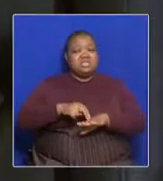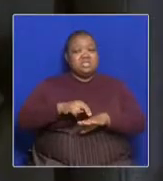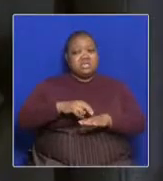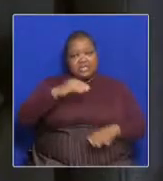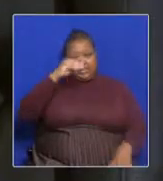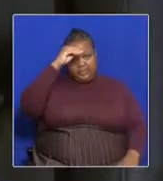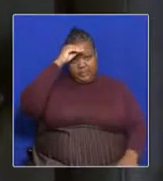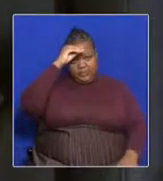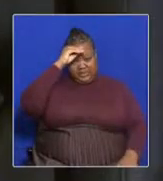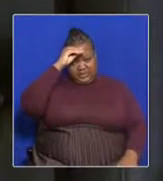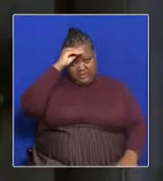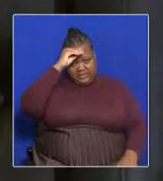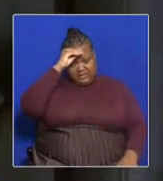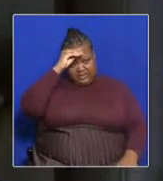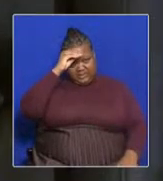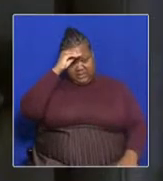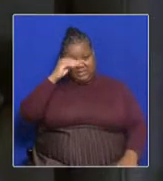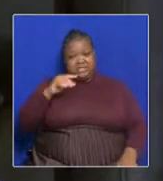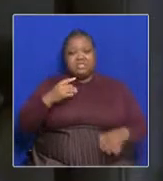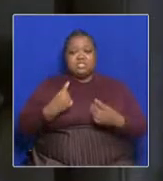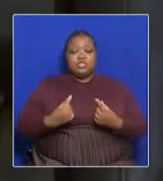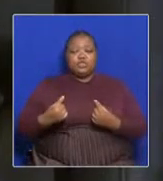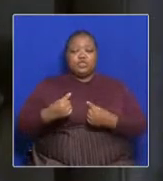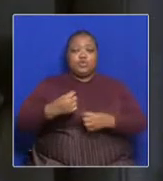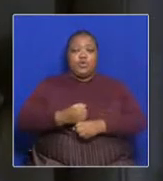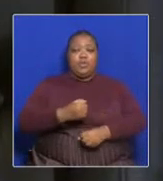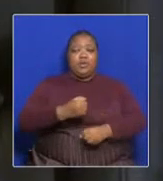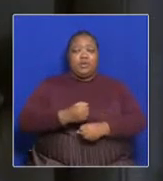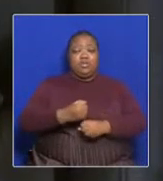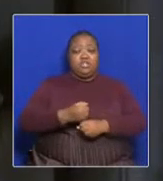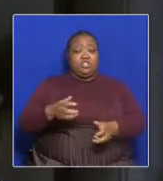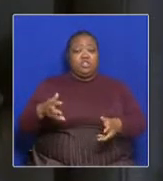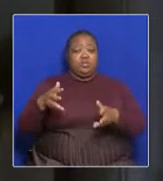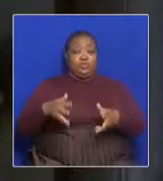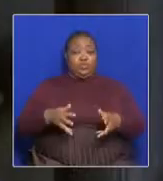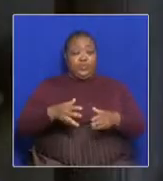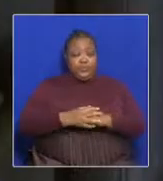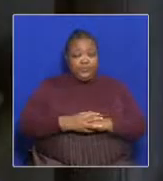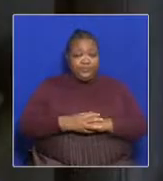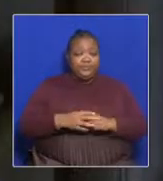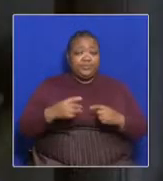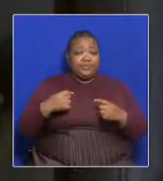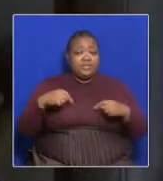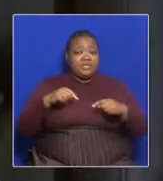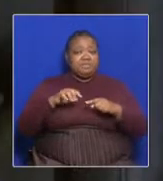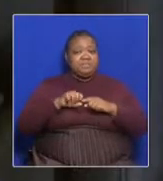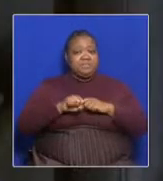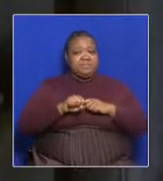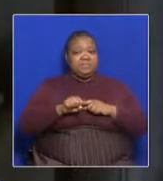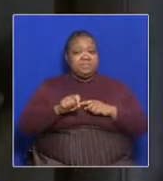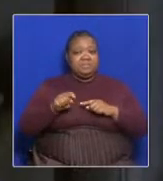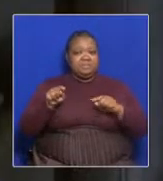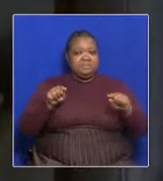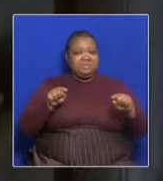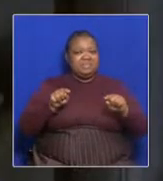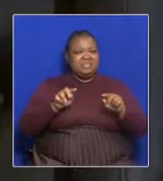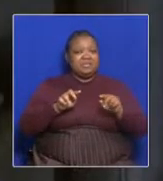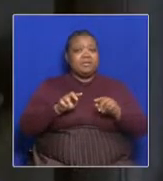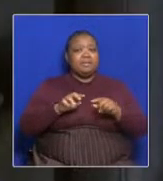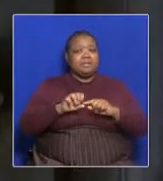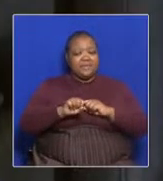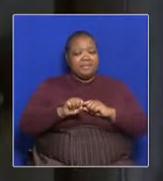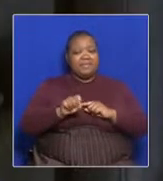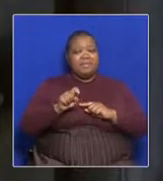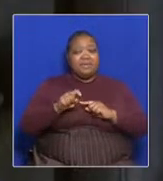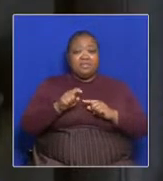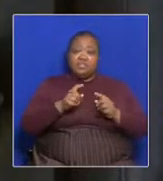do operations like this. We have to distinguish those. So if you say that's your way of doing it,